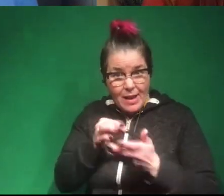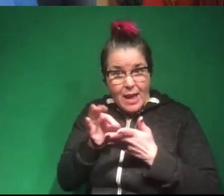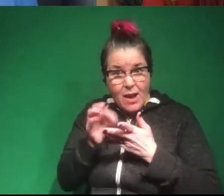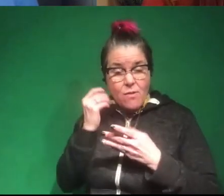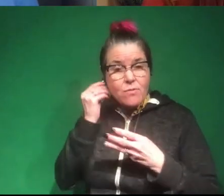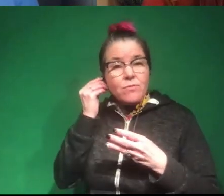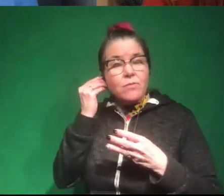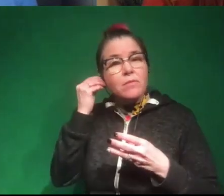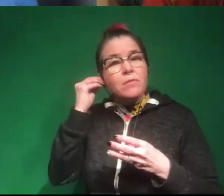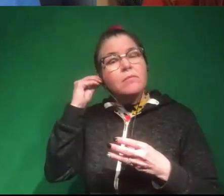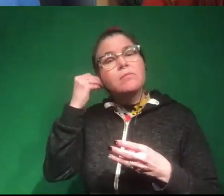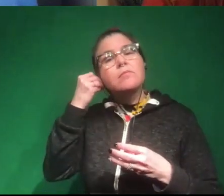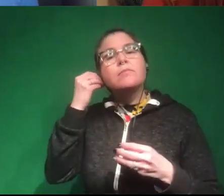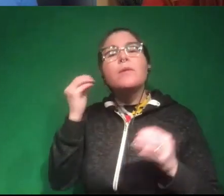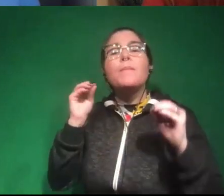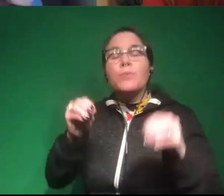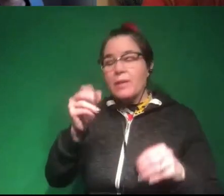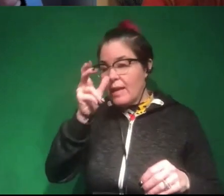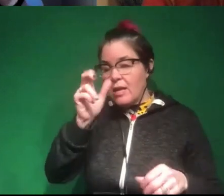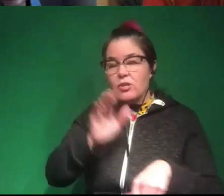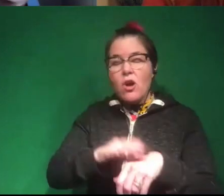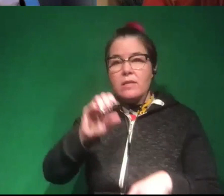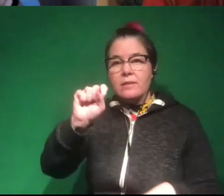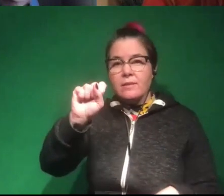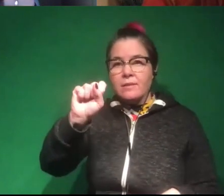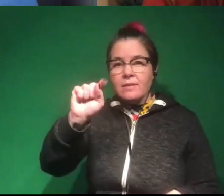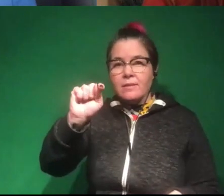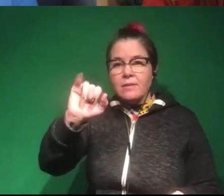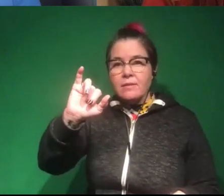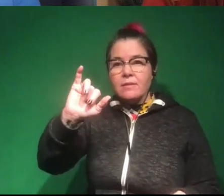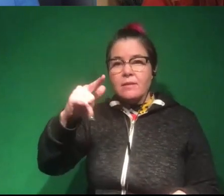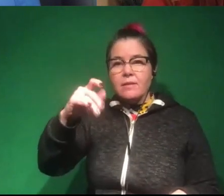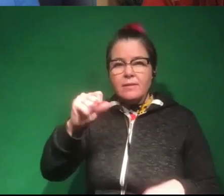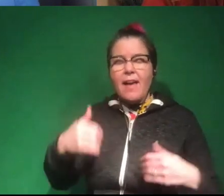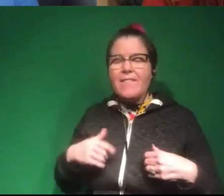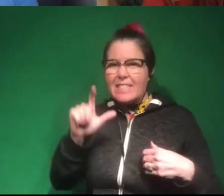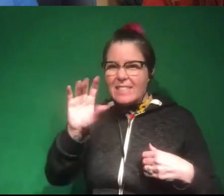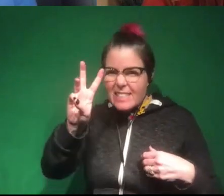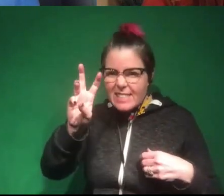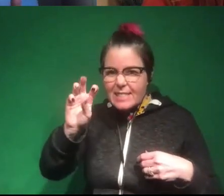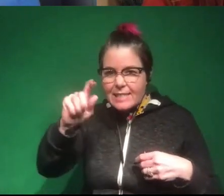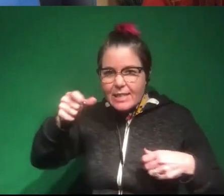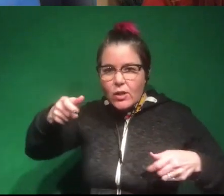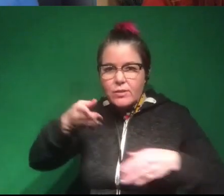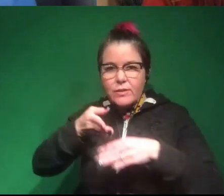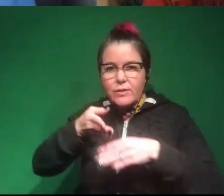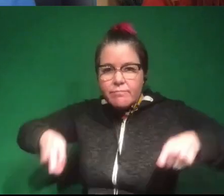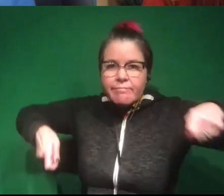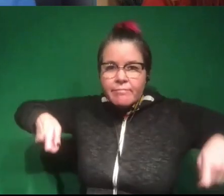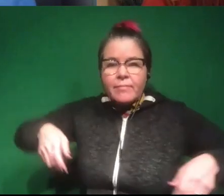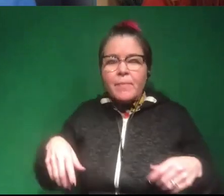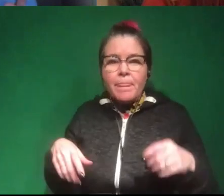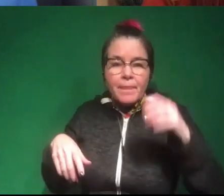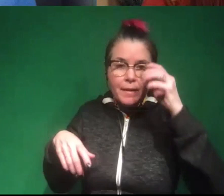that they put these ants on stilts. They had 6 little stilts made for every ant foot. And they also, the converse of this was